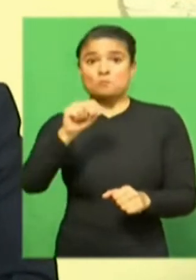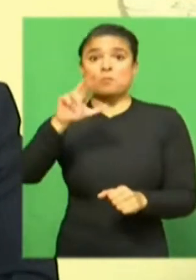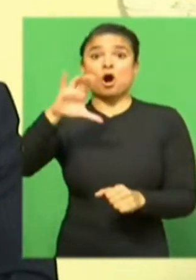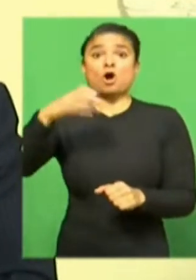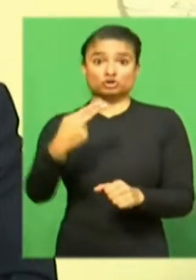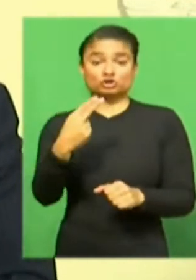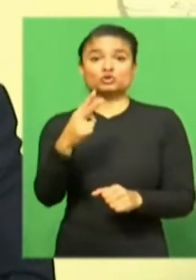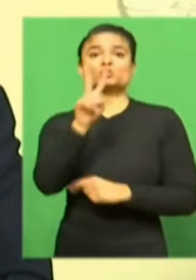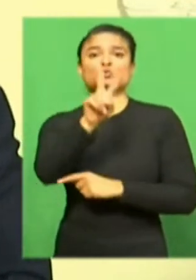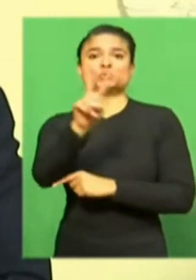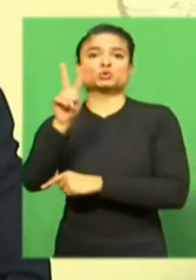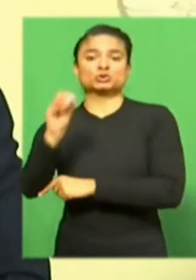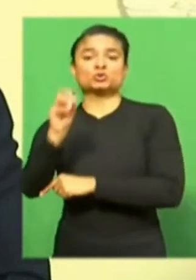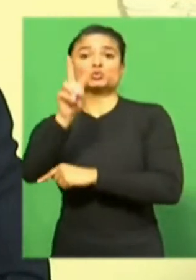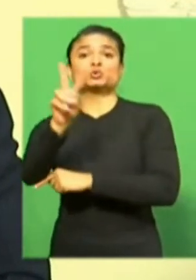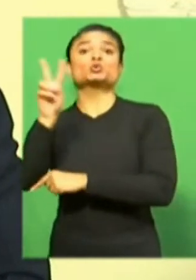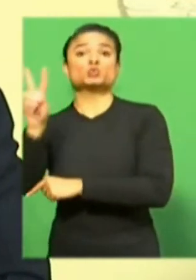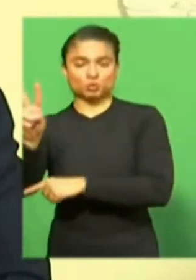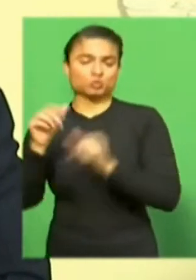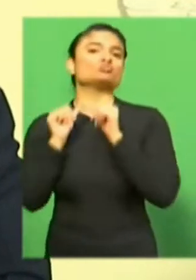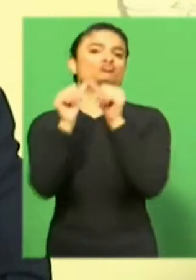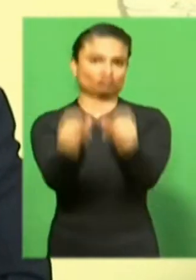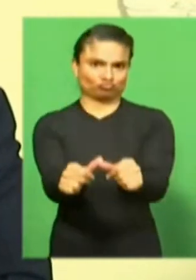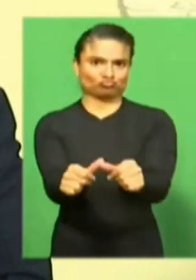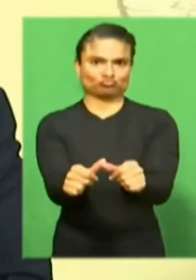our revenue collection.